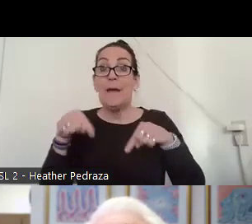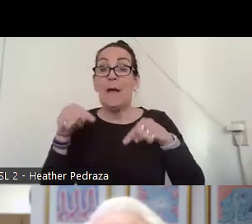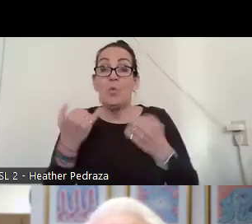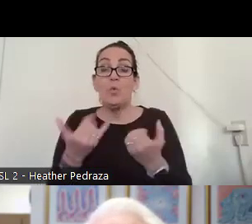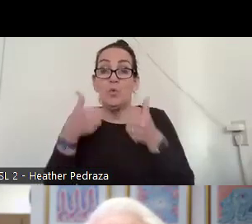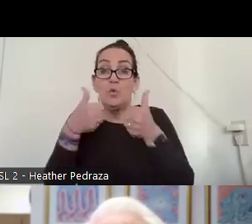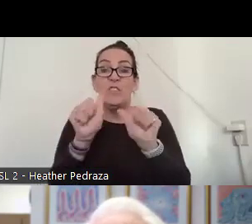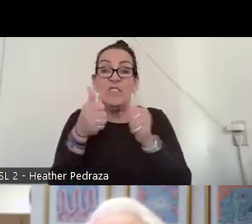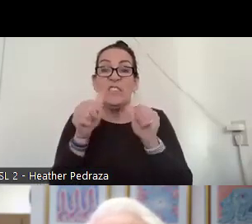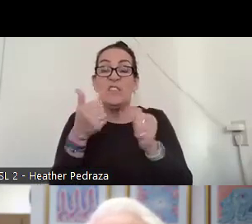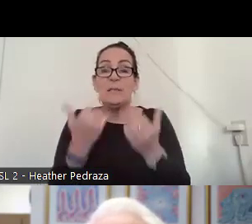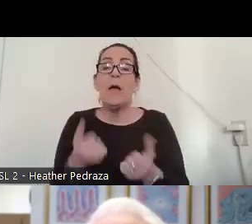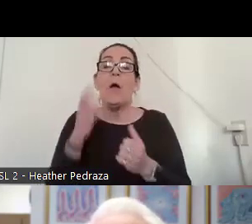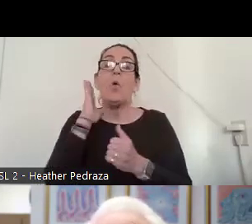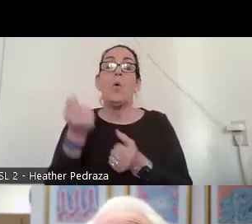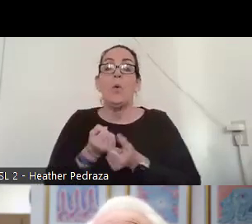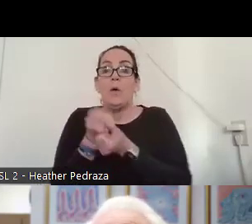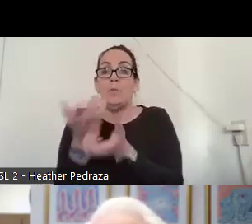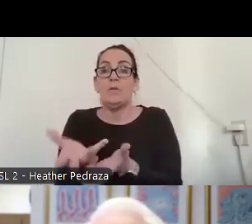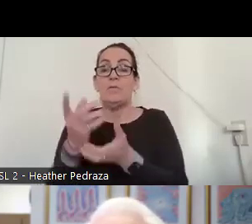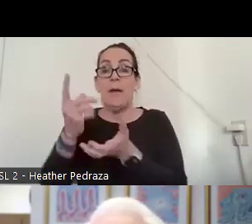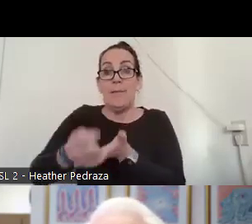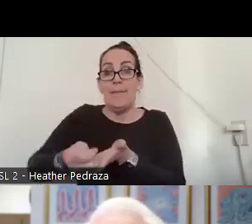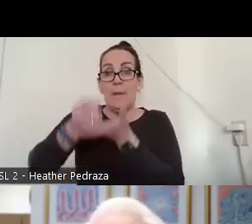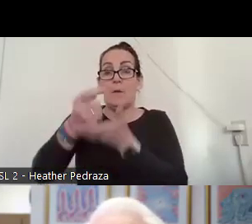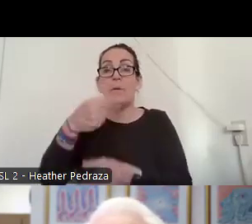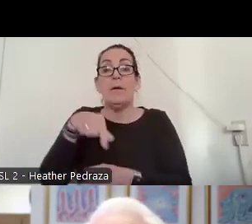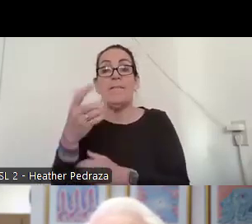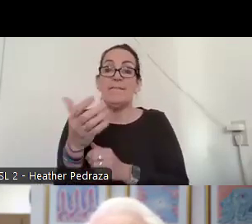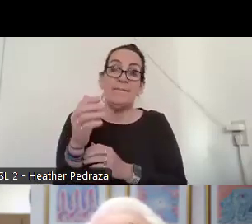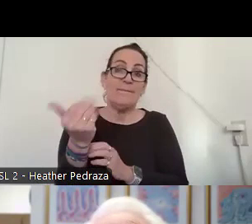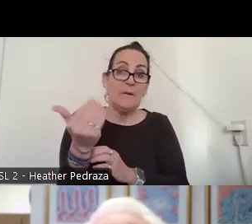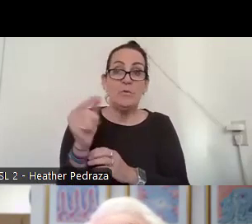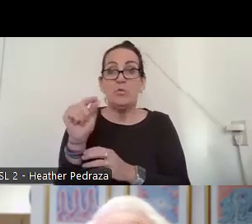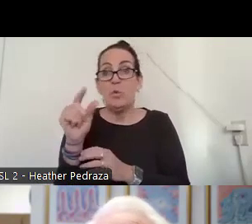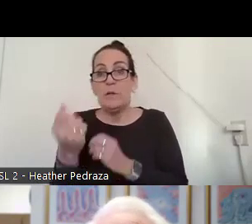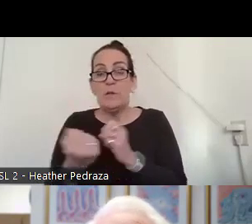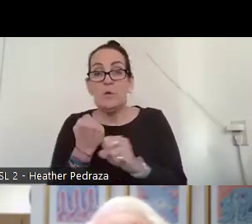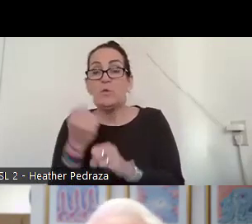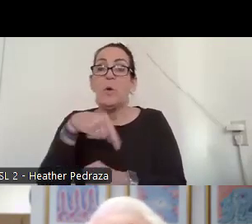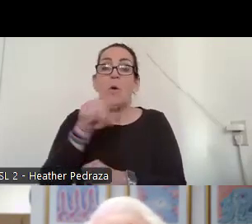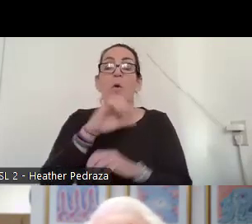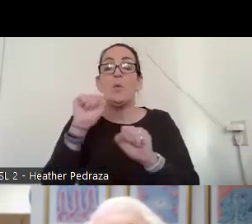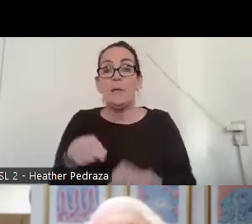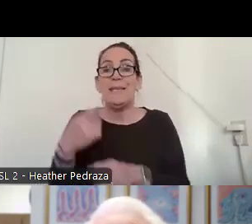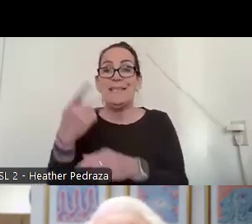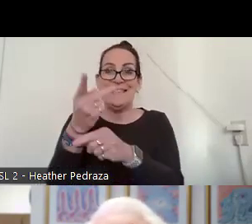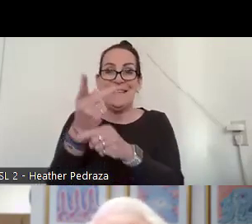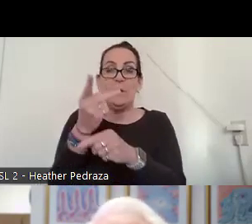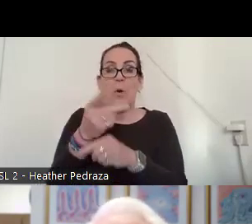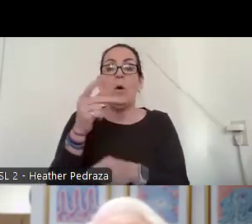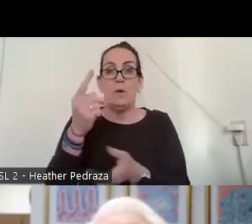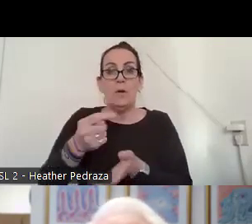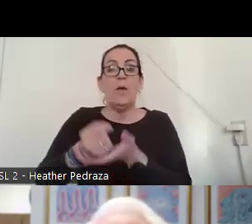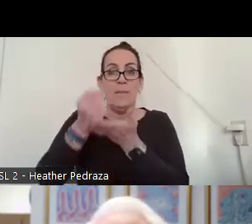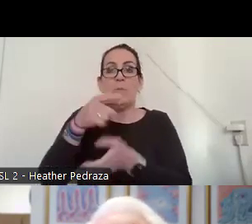next 15 to 20 years will be able to treat Alzheimer's disease effectively and ideally and hopefully be able to prevent